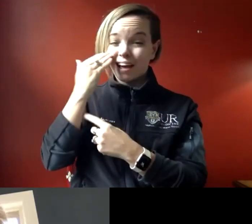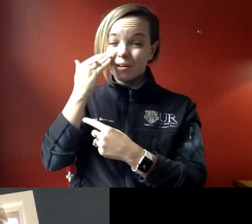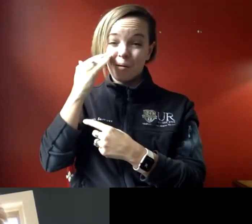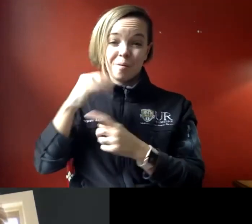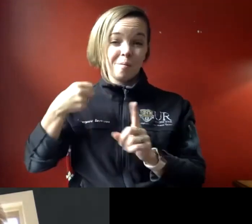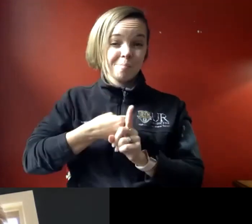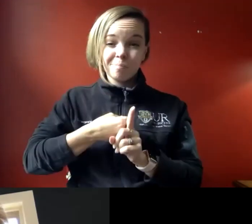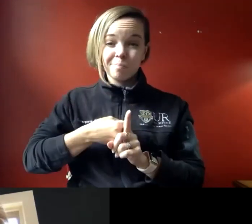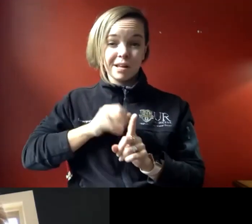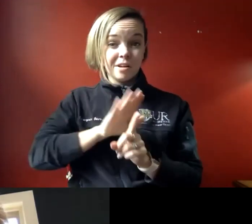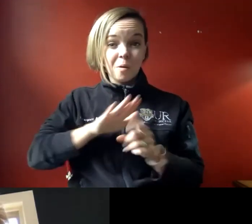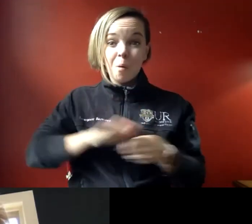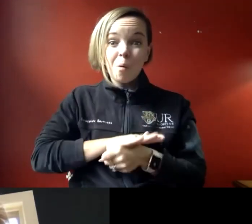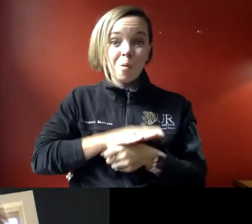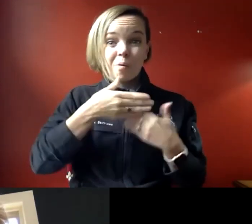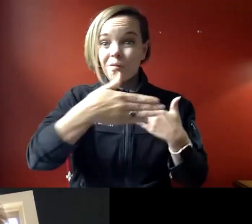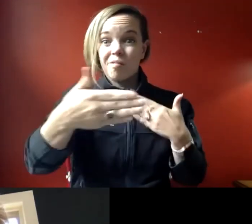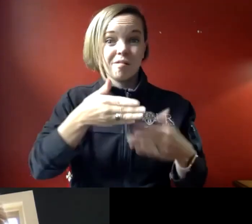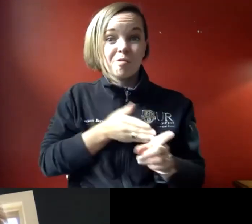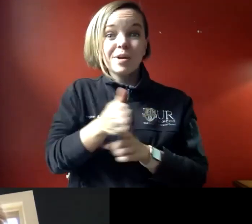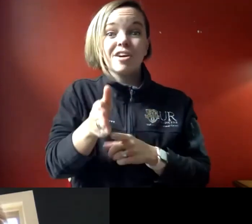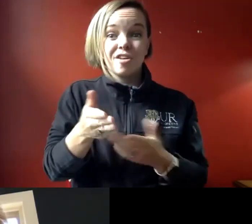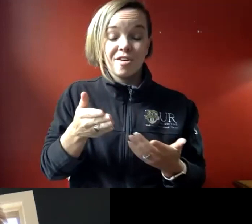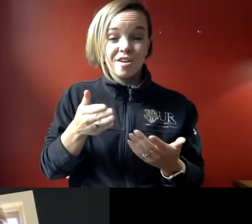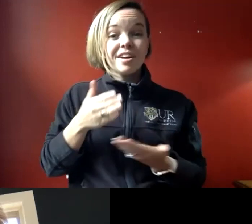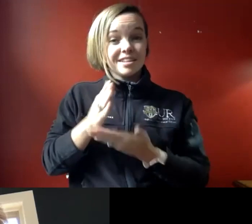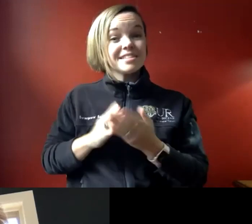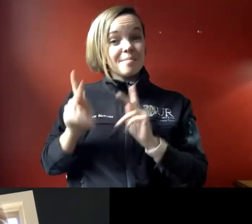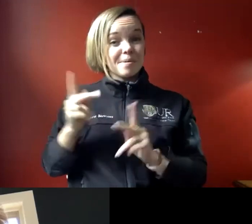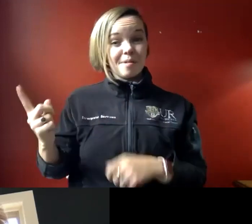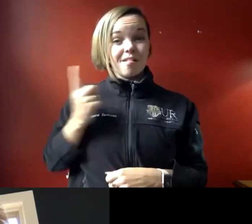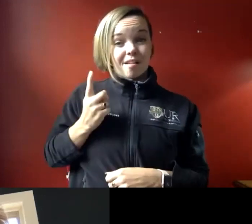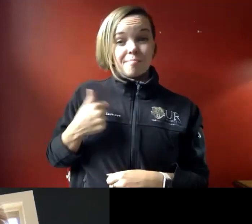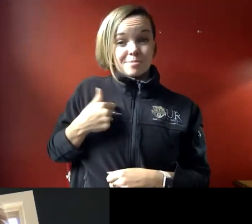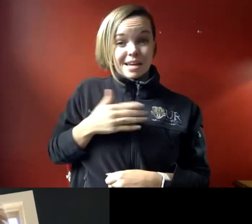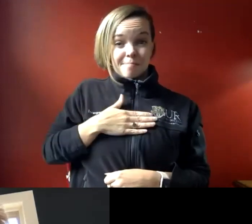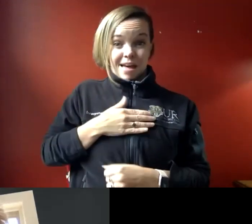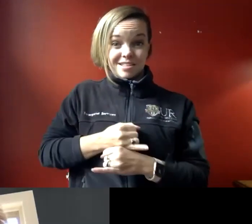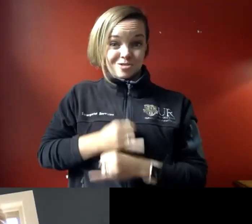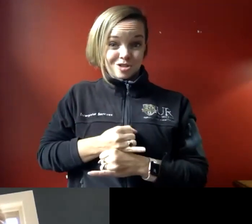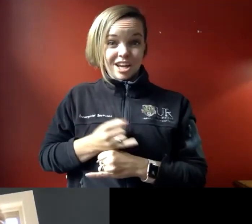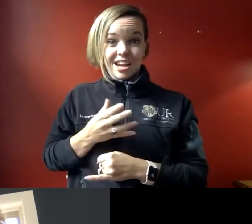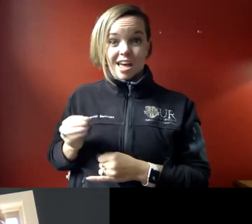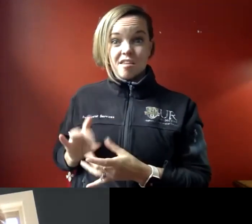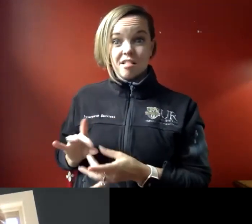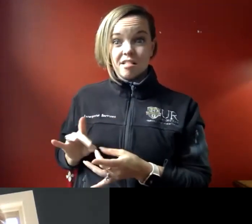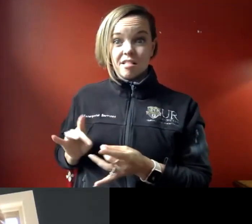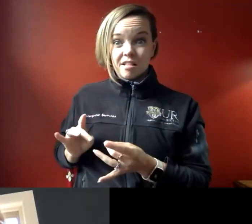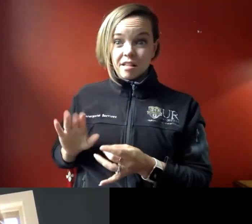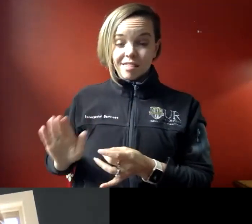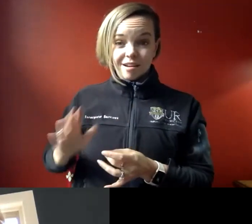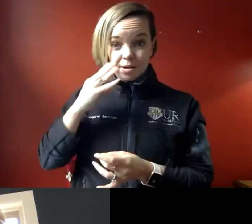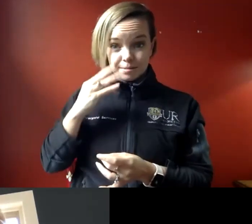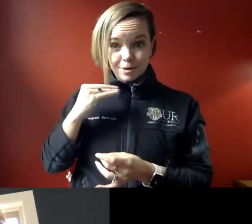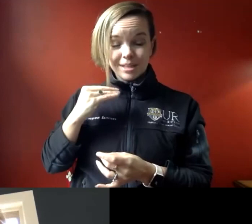And when people come to me, this is in my role in the institution, and tell me about these things,